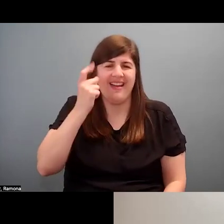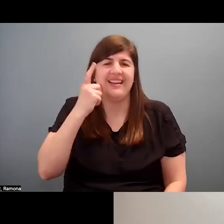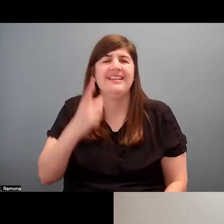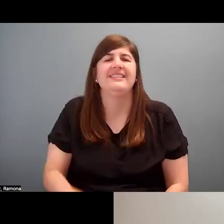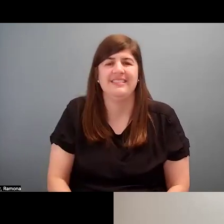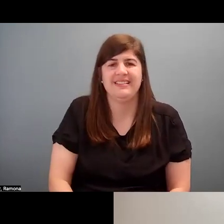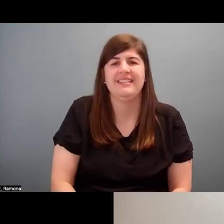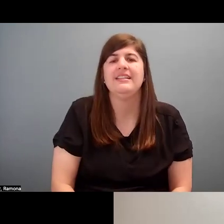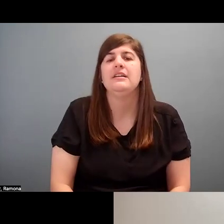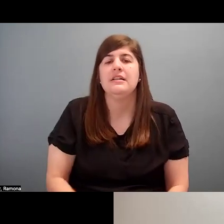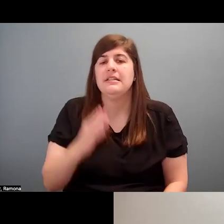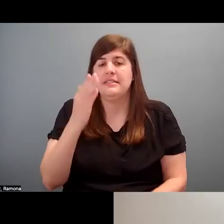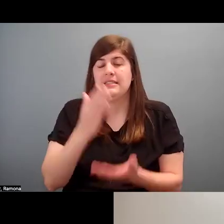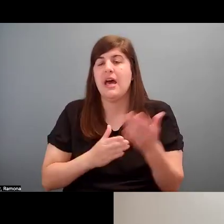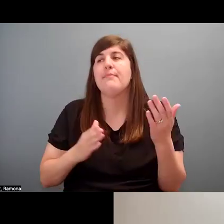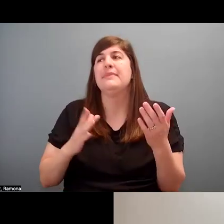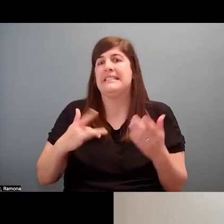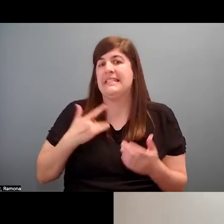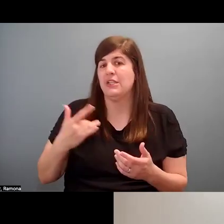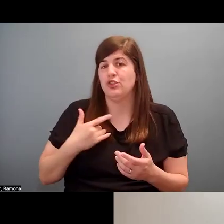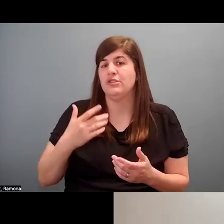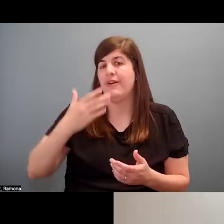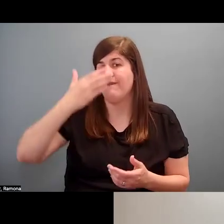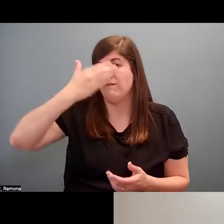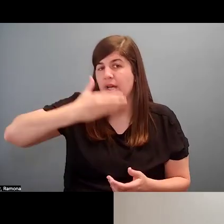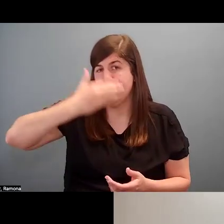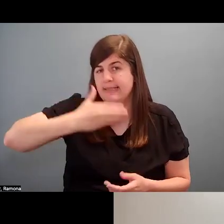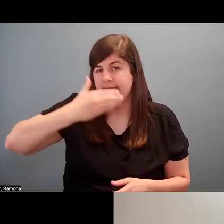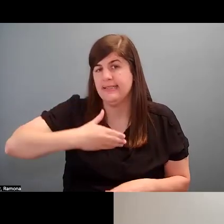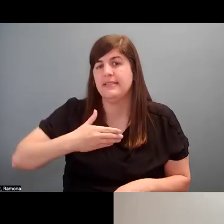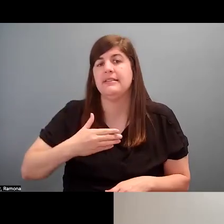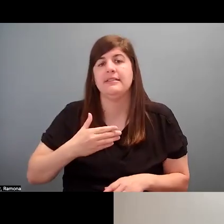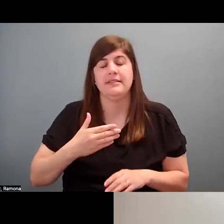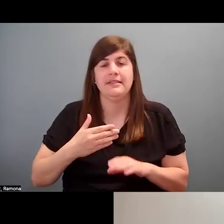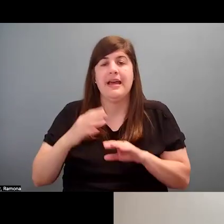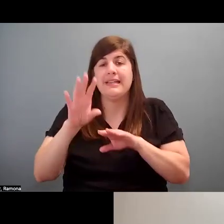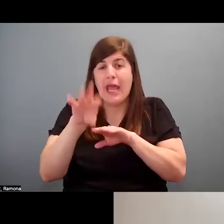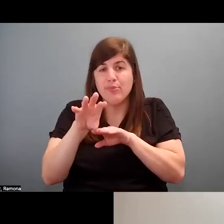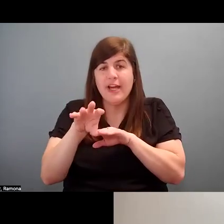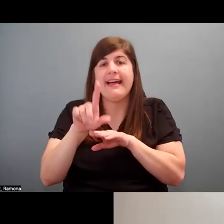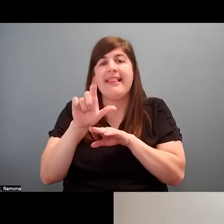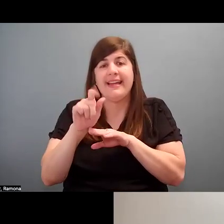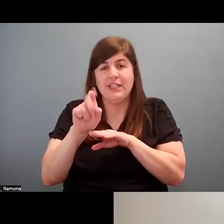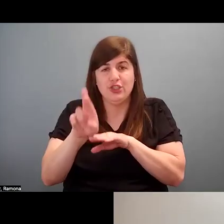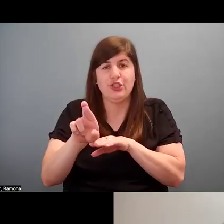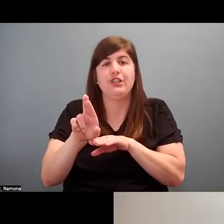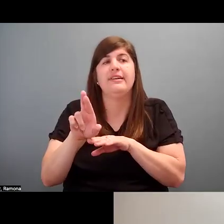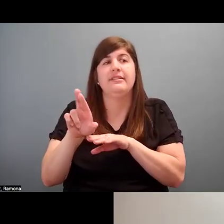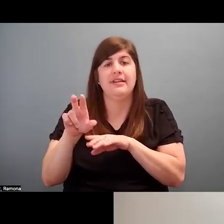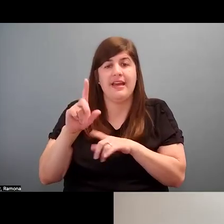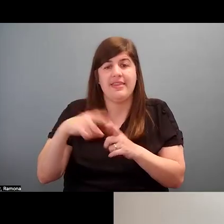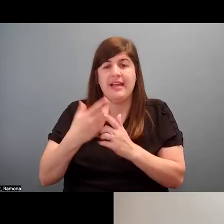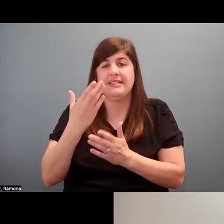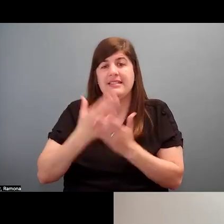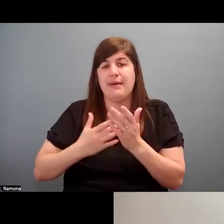you'll have some of the sensors will be at the front, like a camera and a laser, and then some of the sensors will